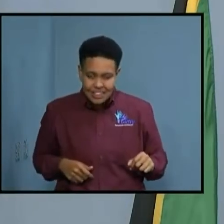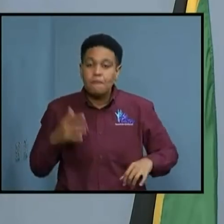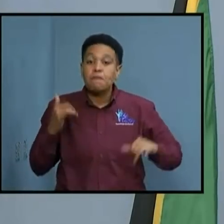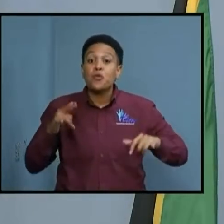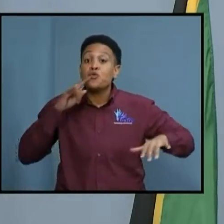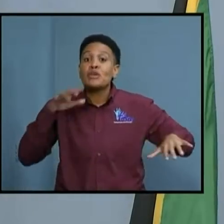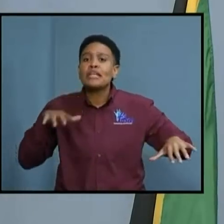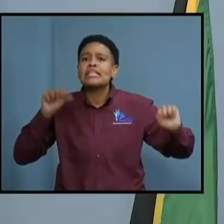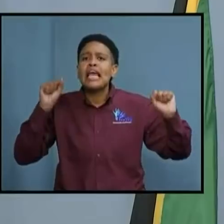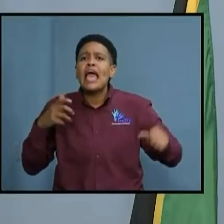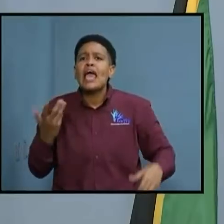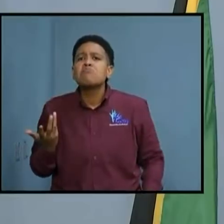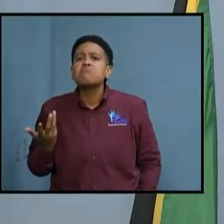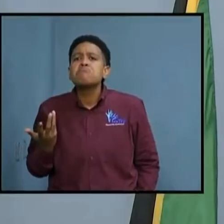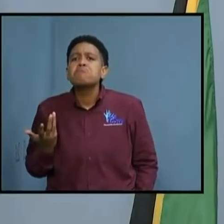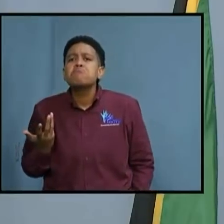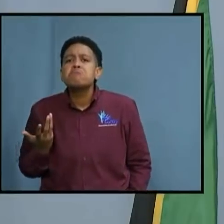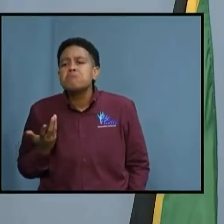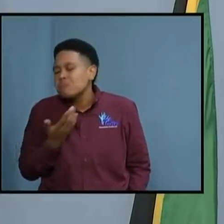takes,